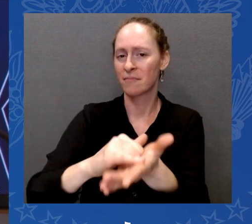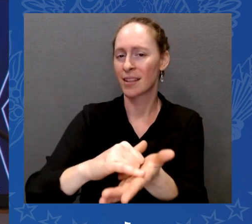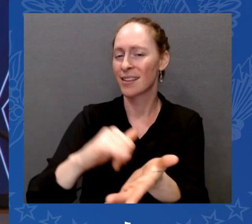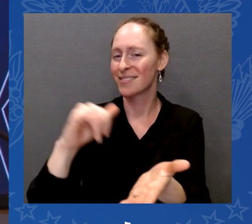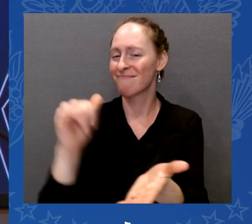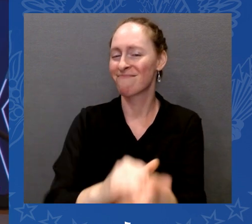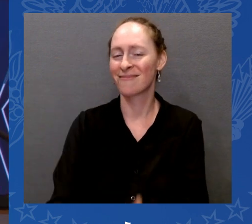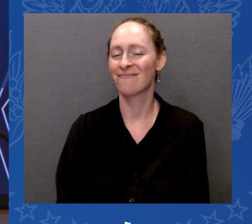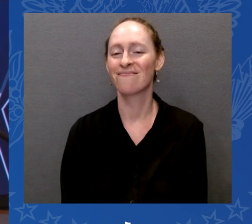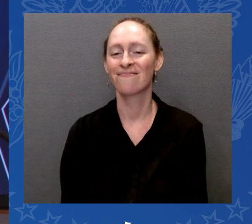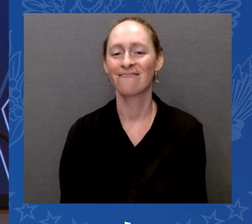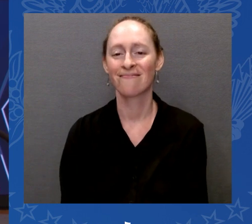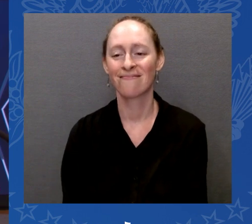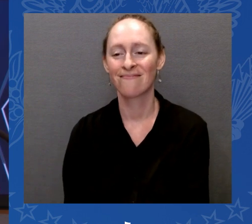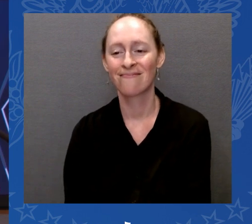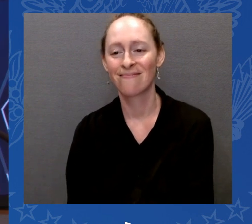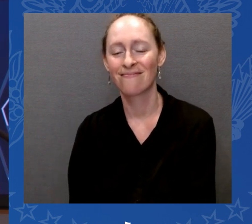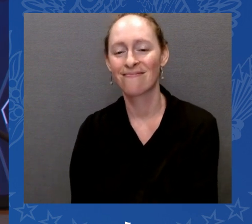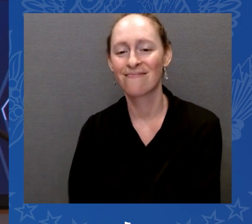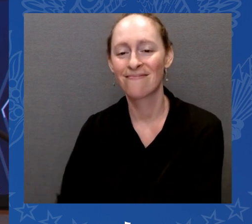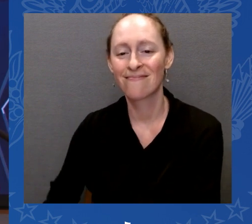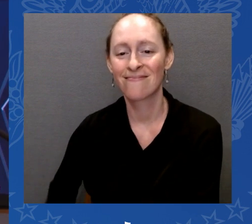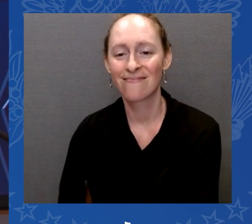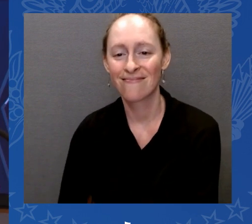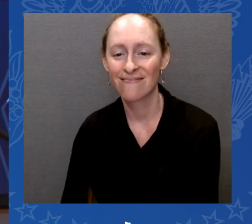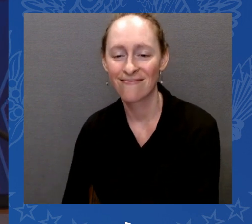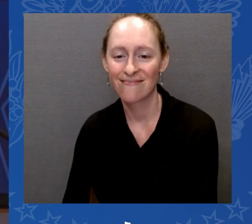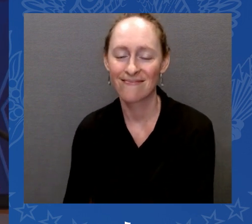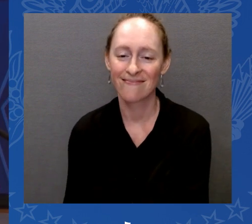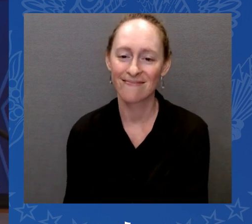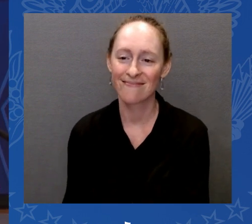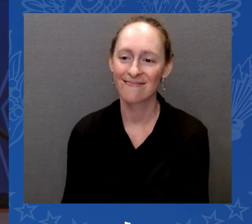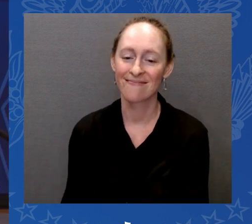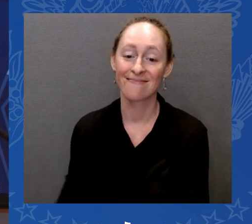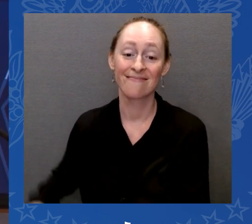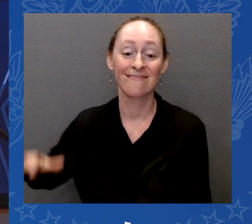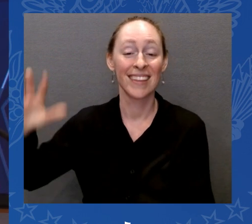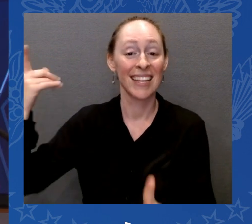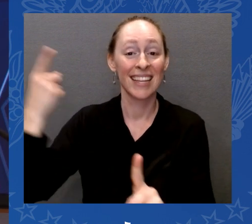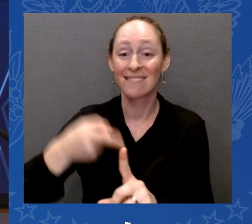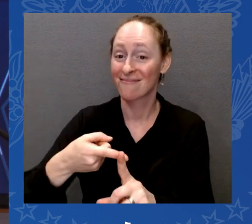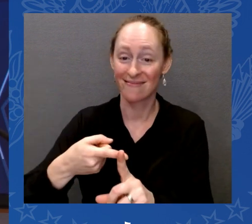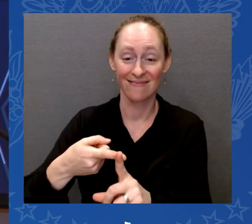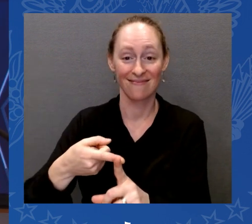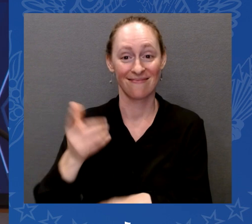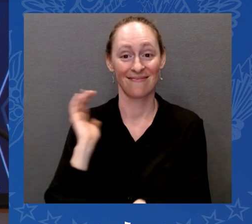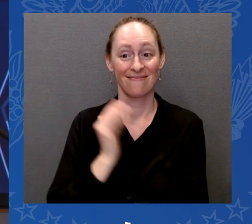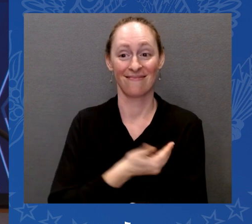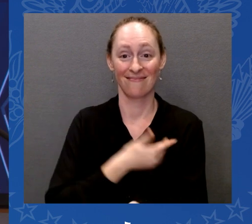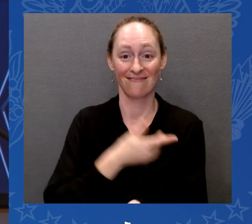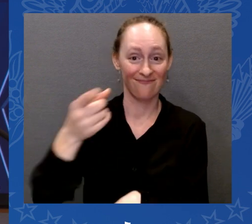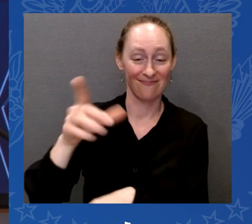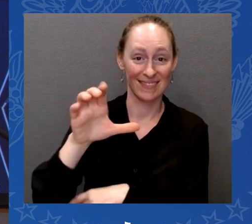And last but not least, our CEO. Sanjay's had a vision for what Micron can do. I can't